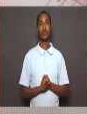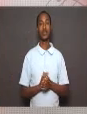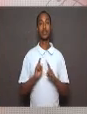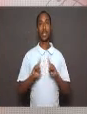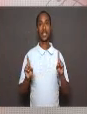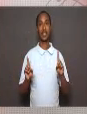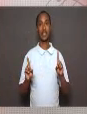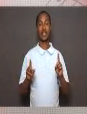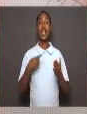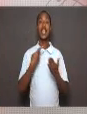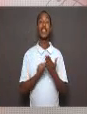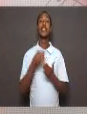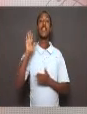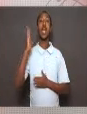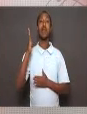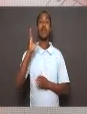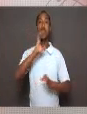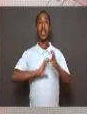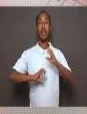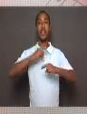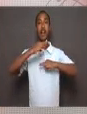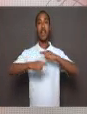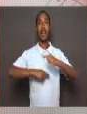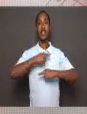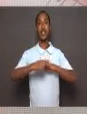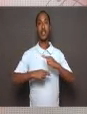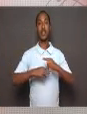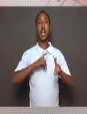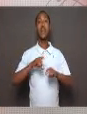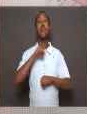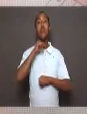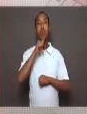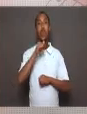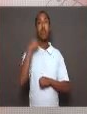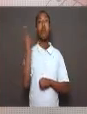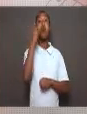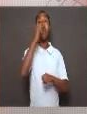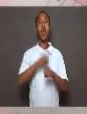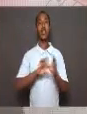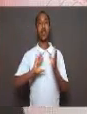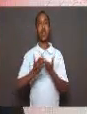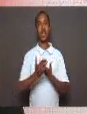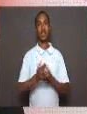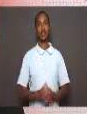However, these types of chemical reactions do not always occur.